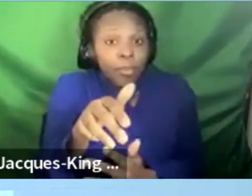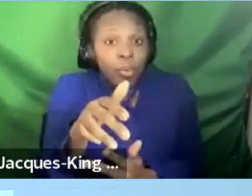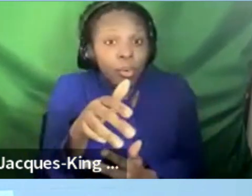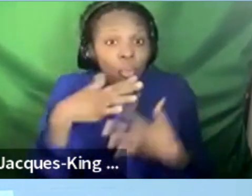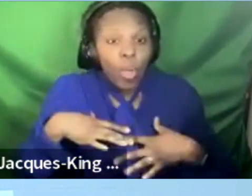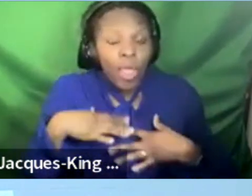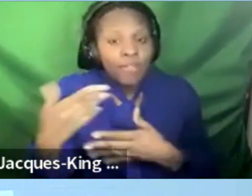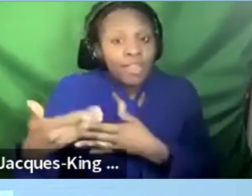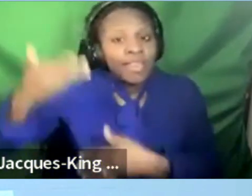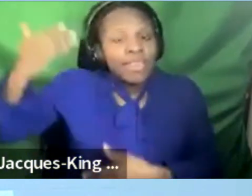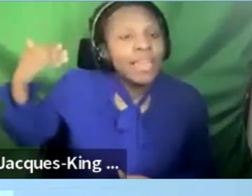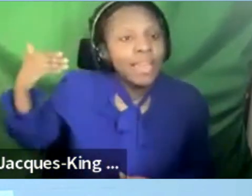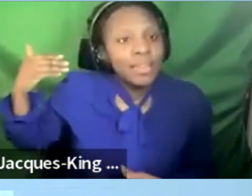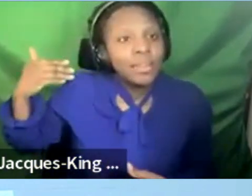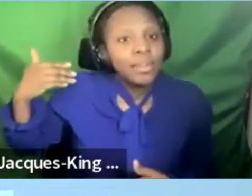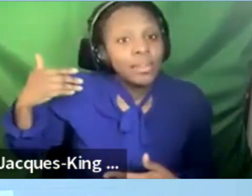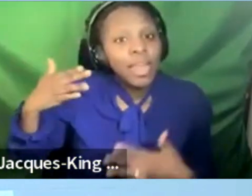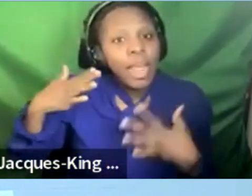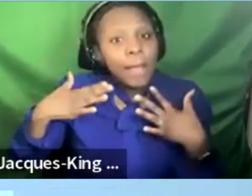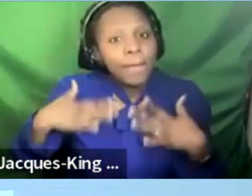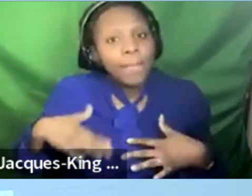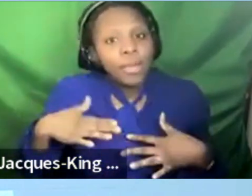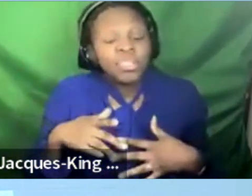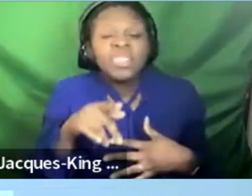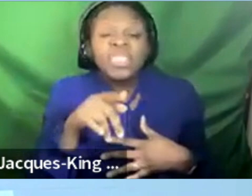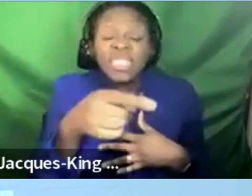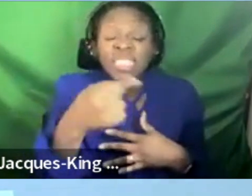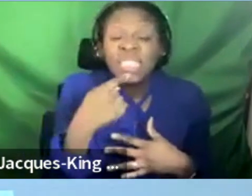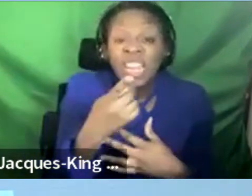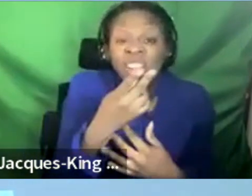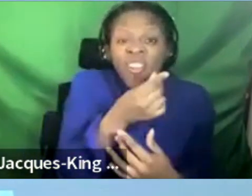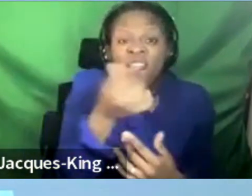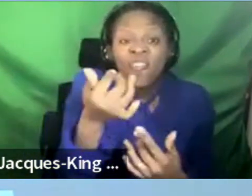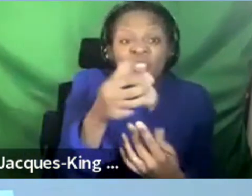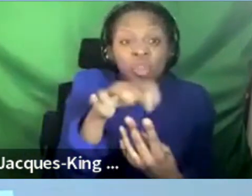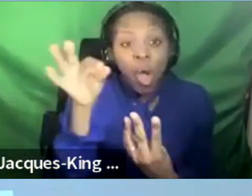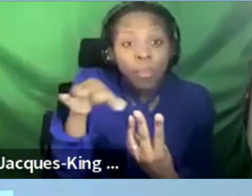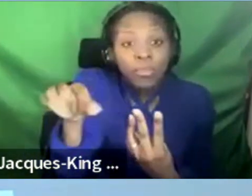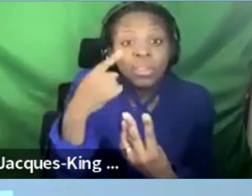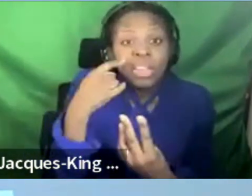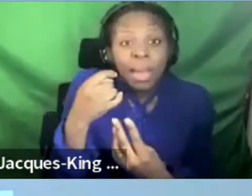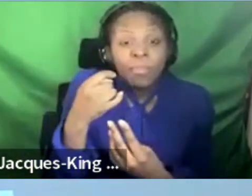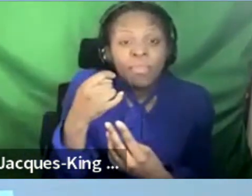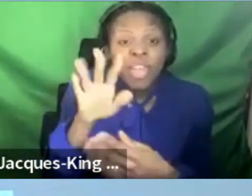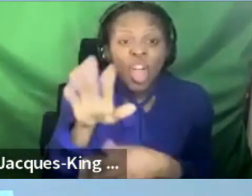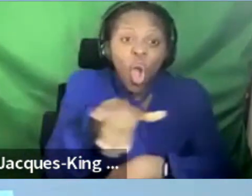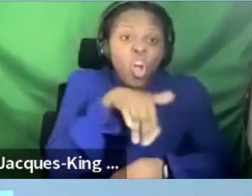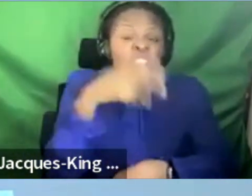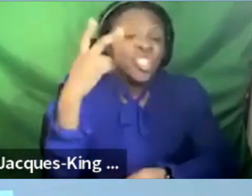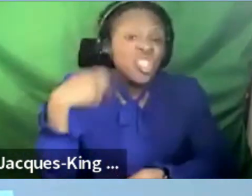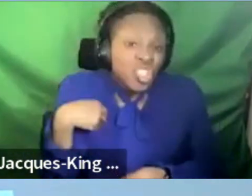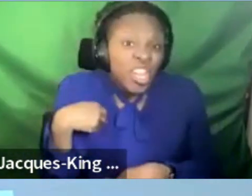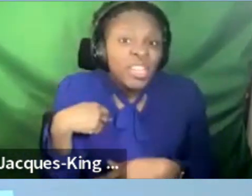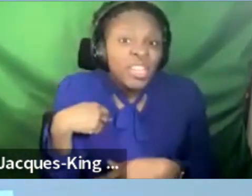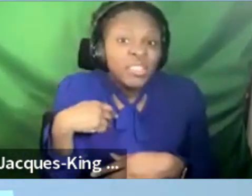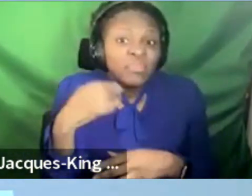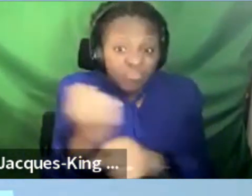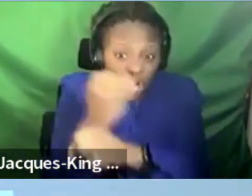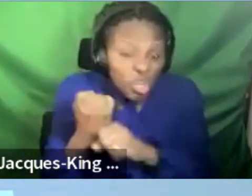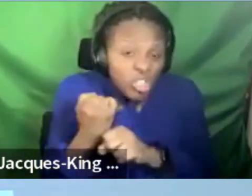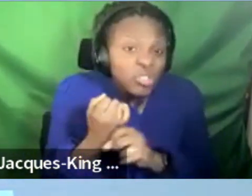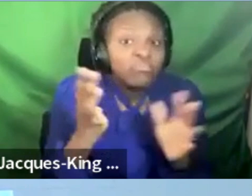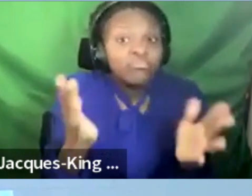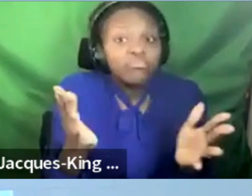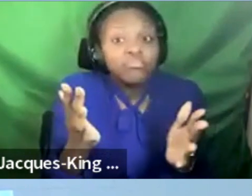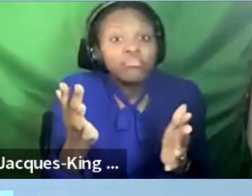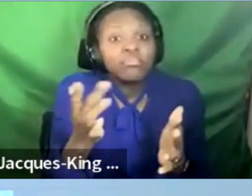back then, it's modern dress, a little bit of. There's a couple of options there. One is it could have been a ship production. Because there are some productions right now